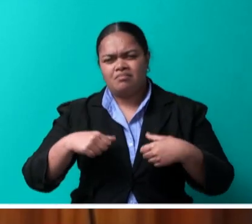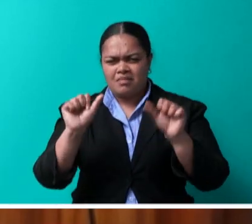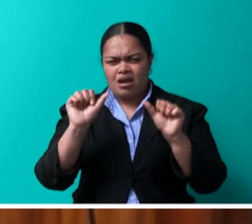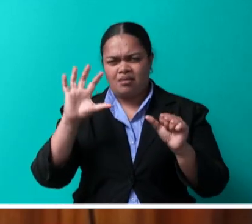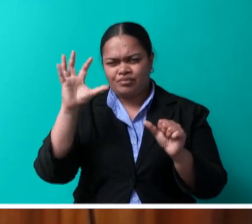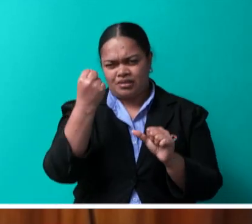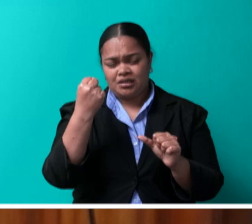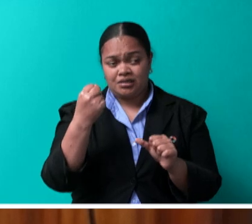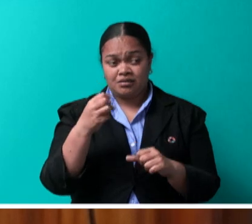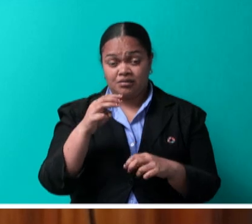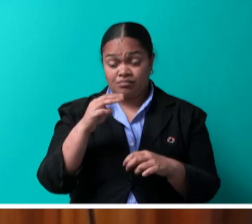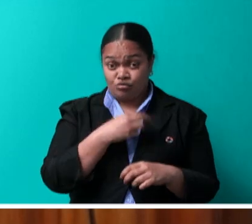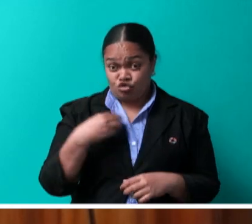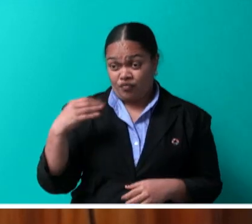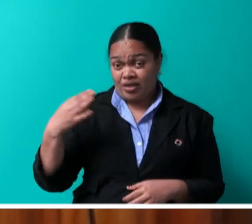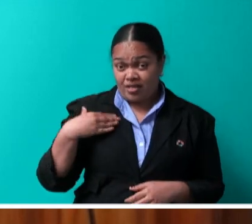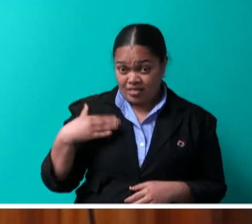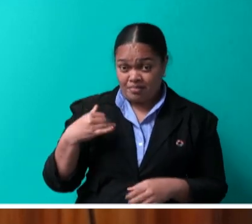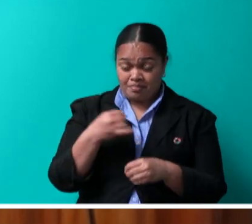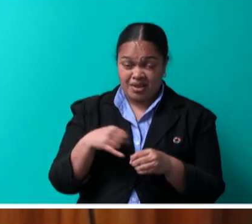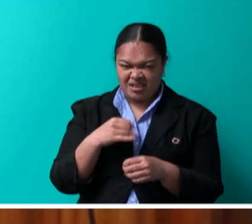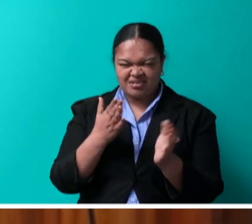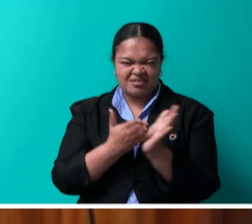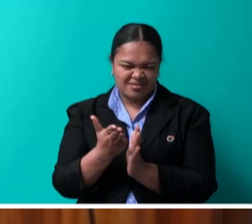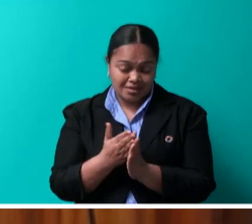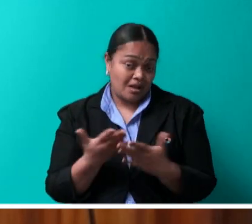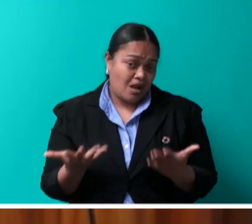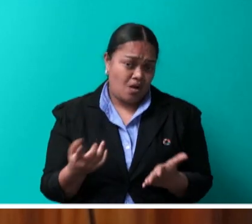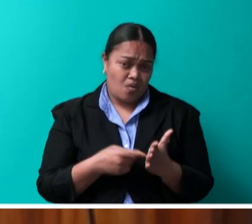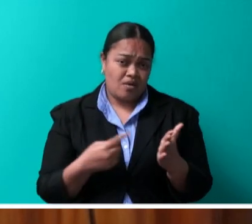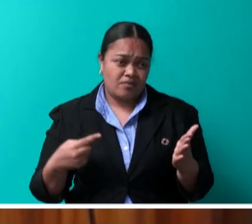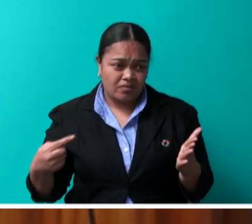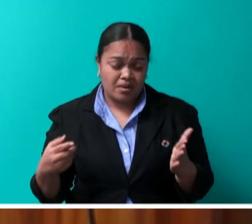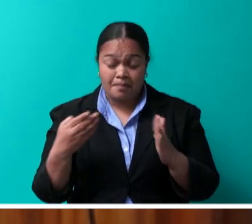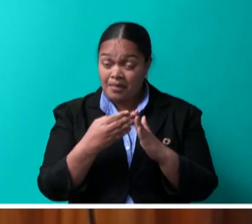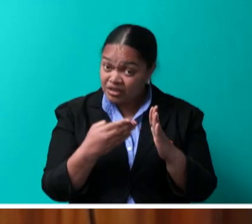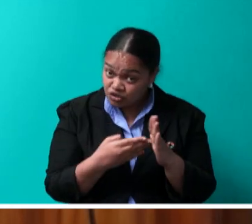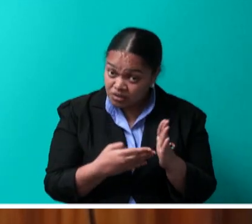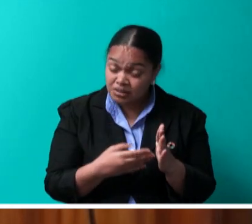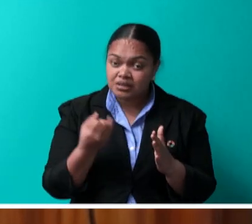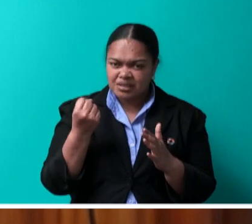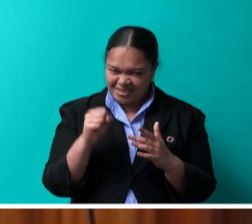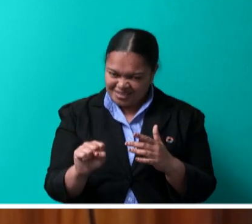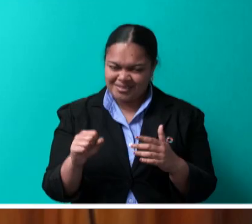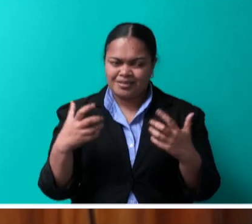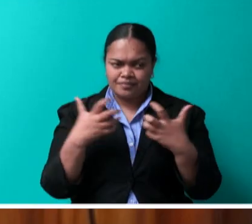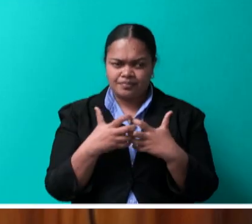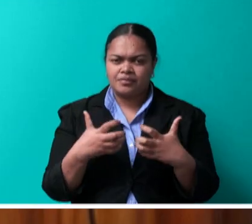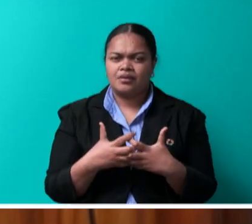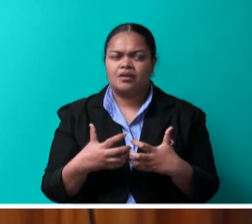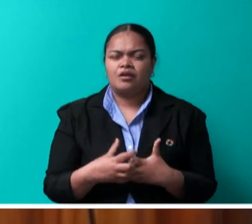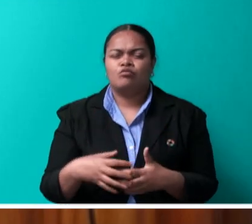For the Ministry of Health and Medical Services, however, a budget is measured by much more